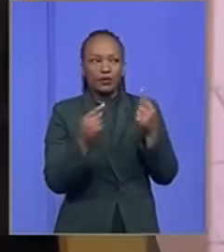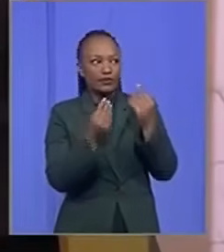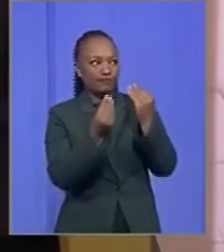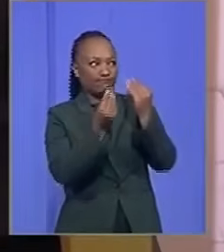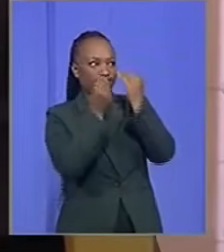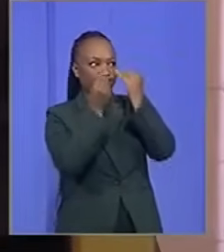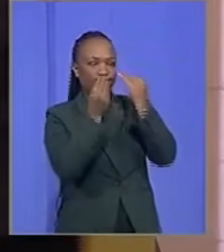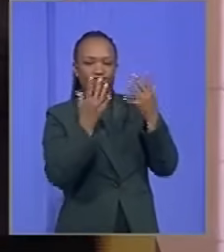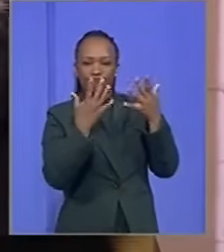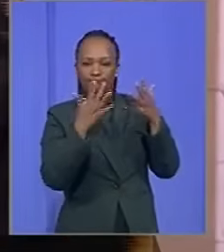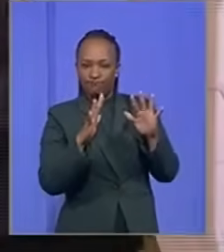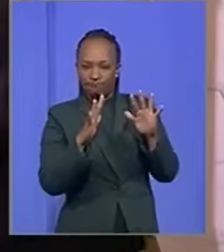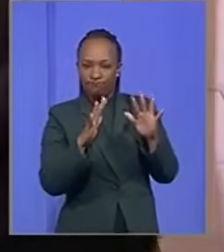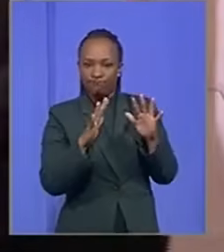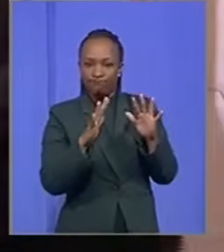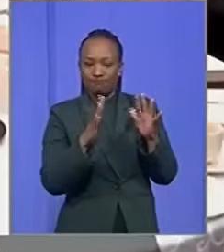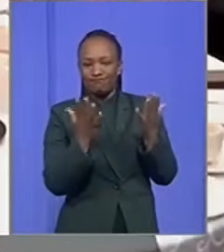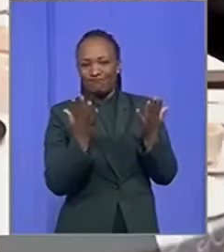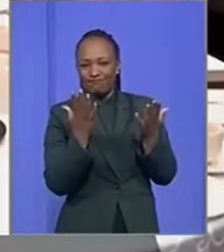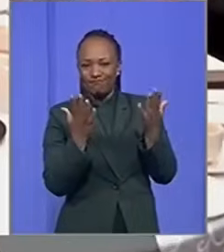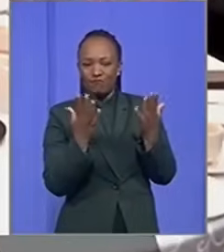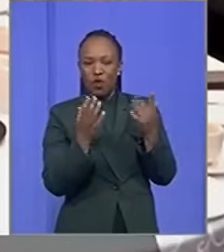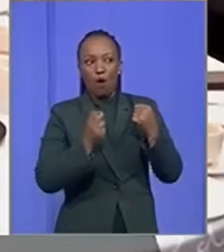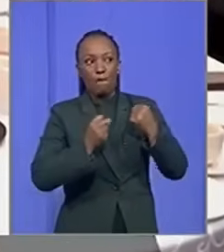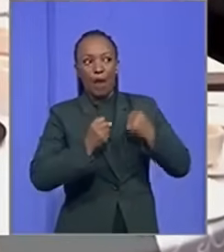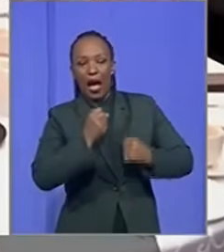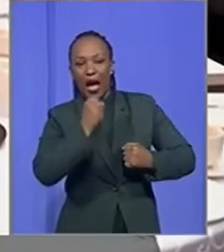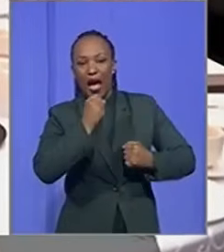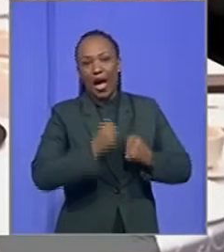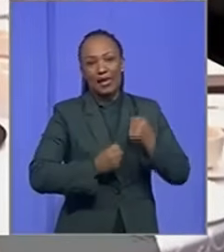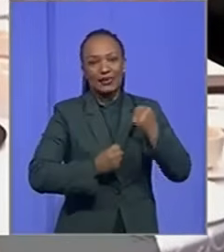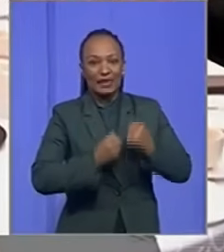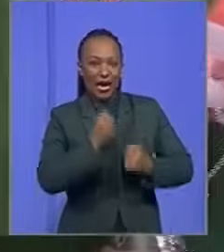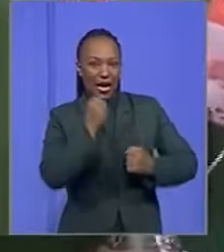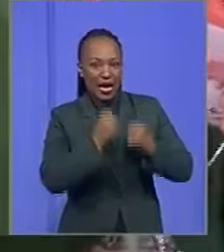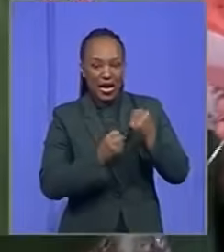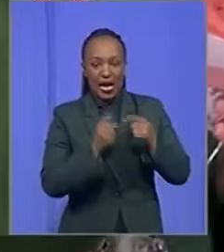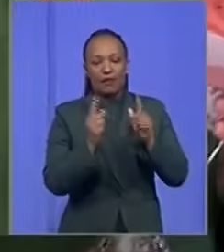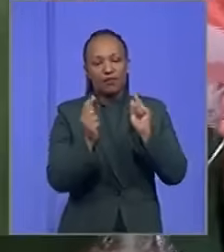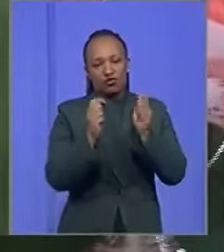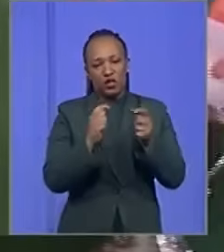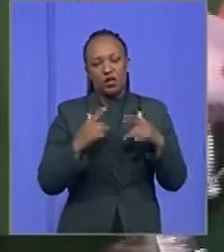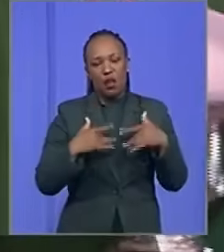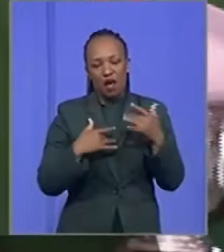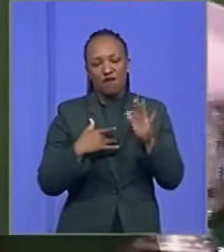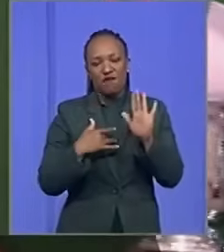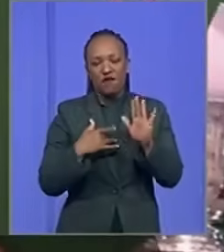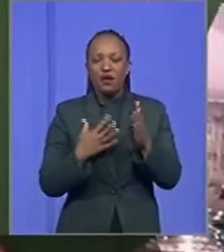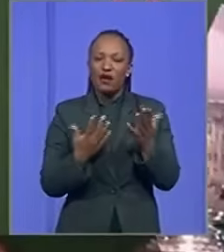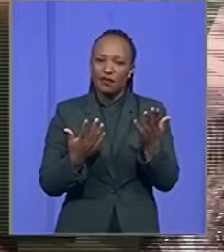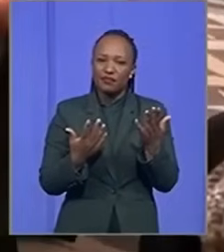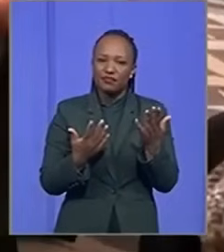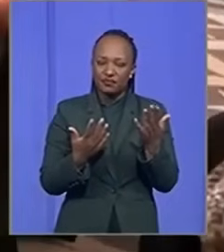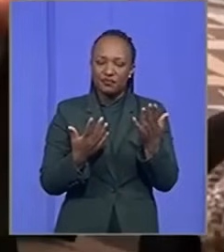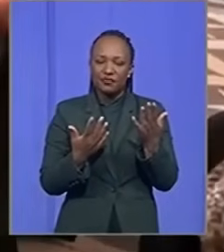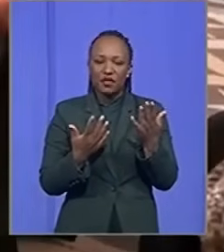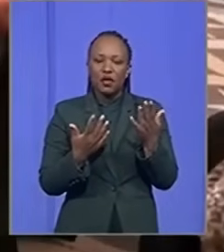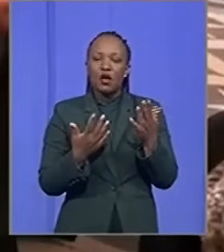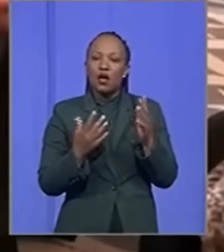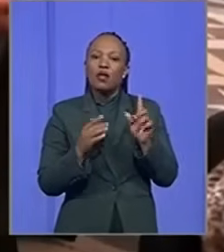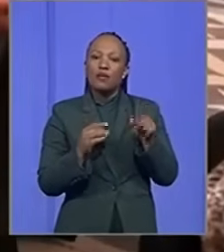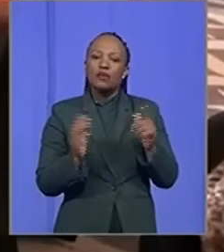mare o matha bo kgona ho tshentsa bophelo ba hao. so ba ba rotloetse